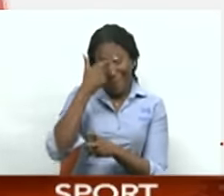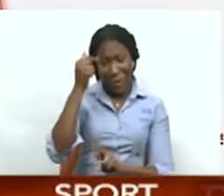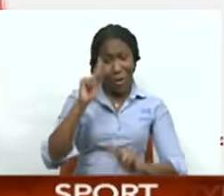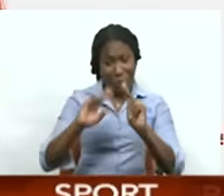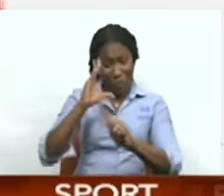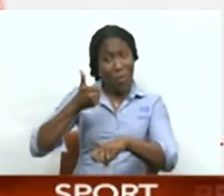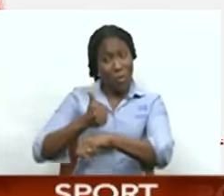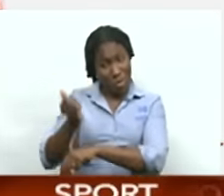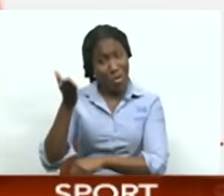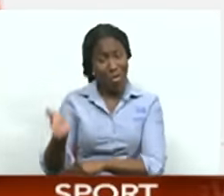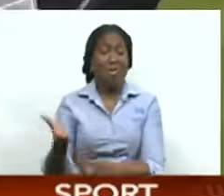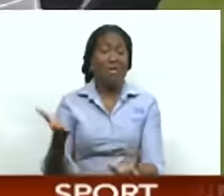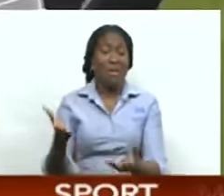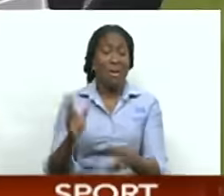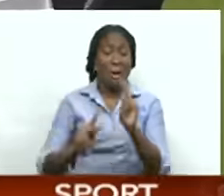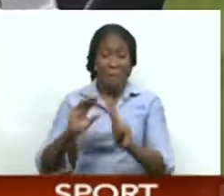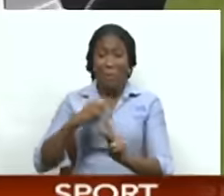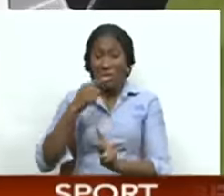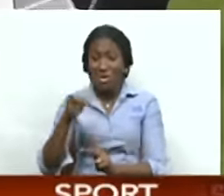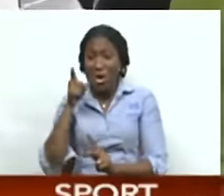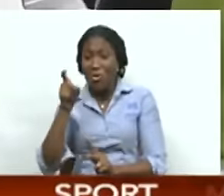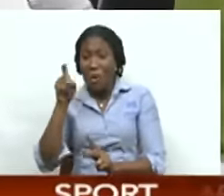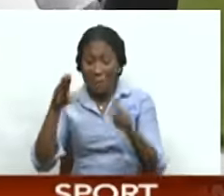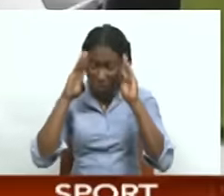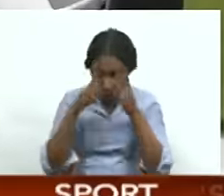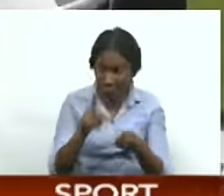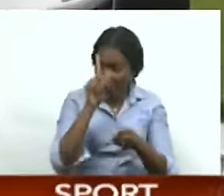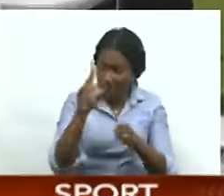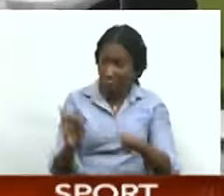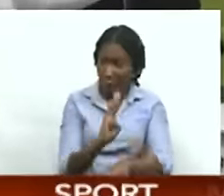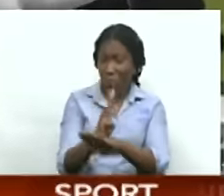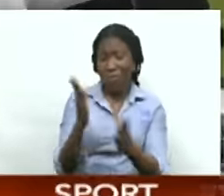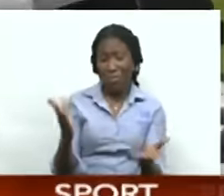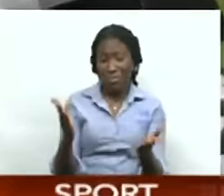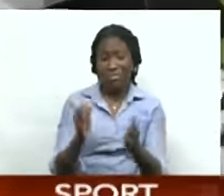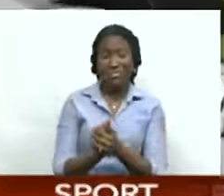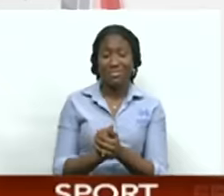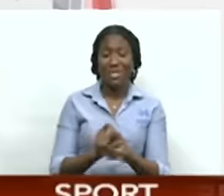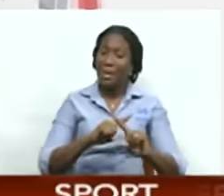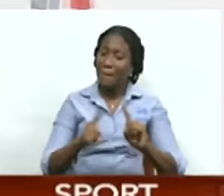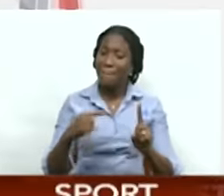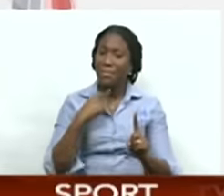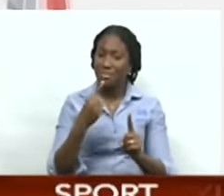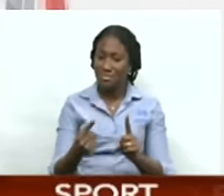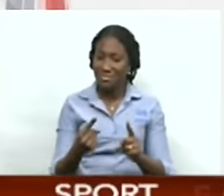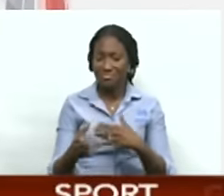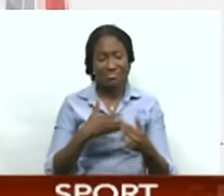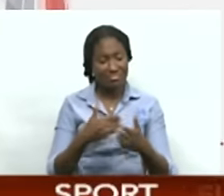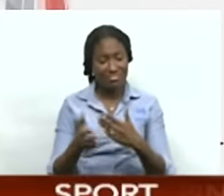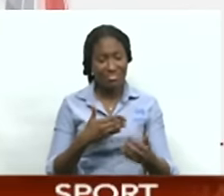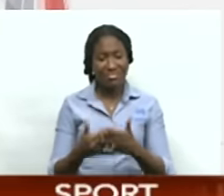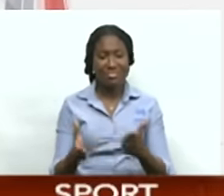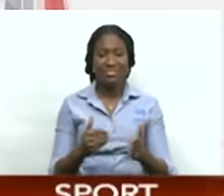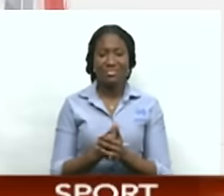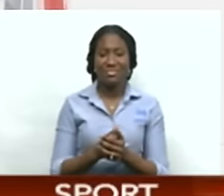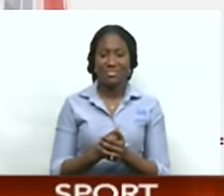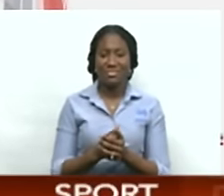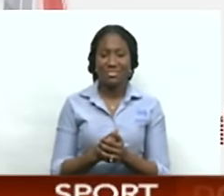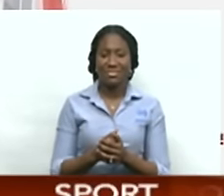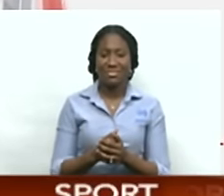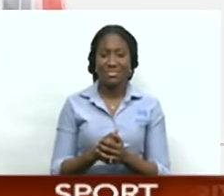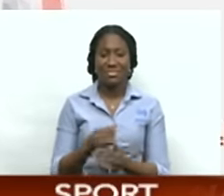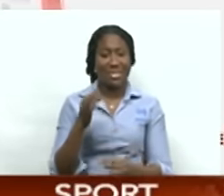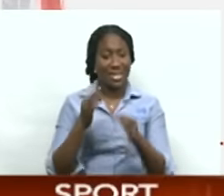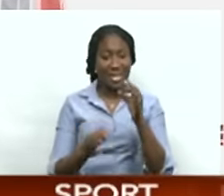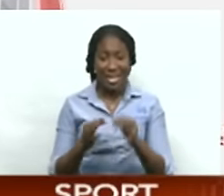team. But dual role or not, Dering concluded. Johnny, any sort of advice, critique or whatever